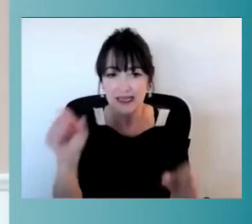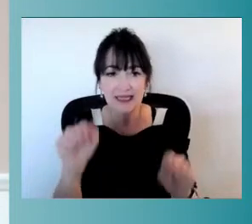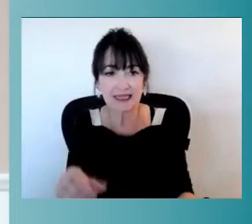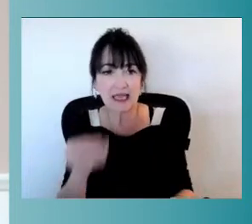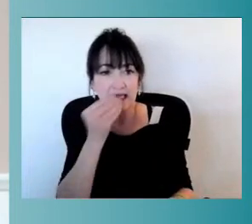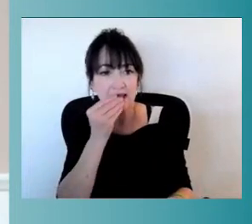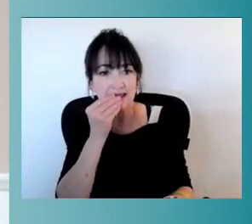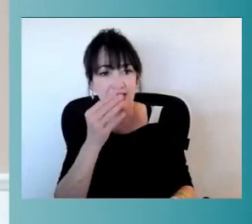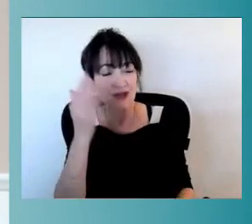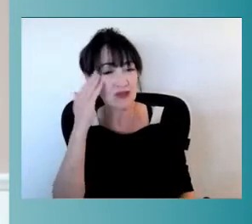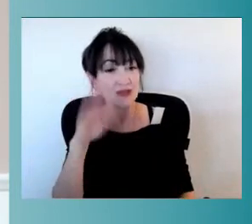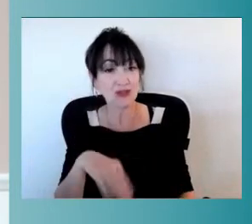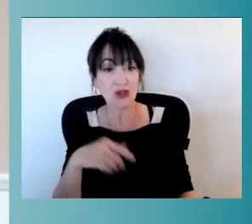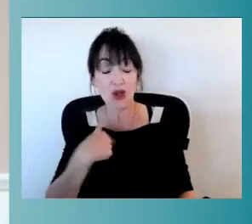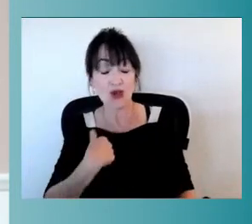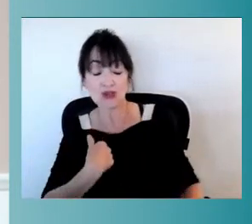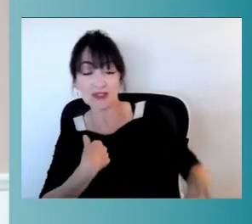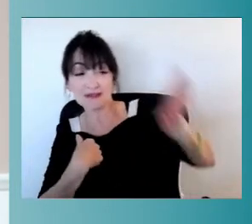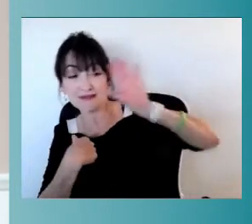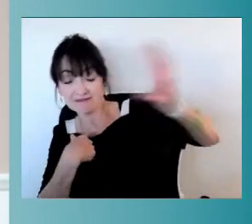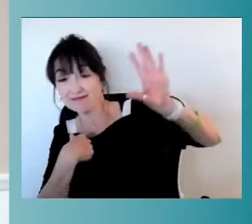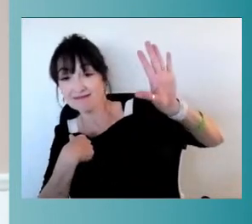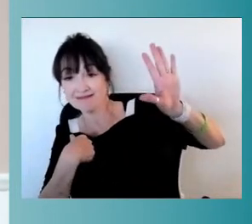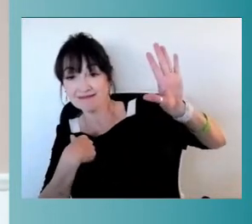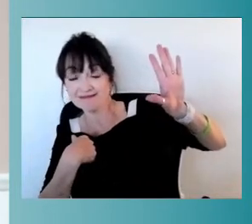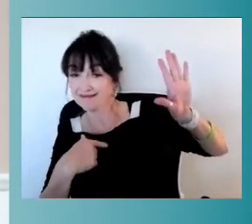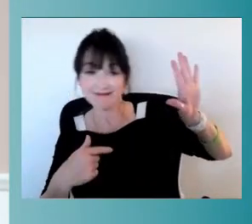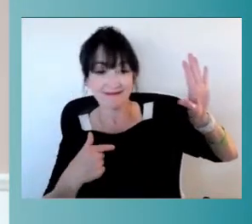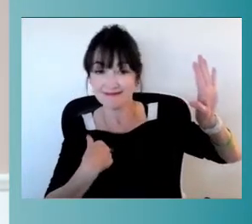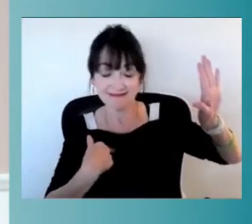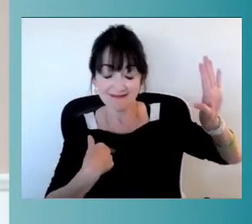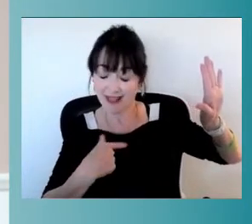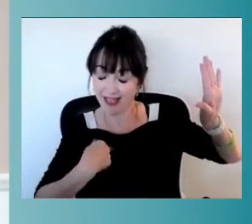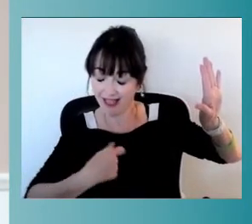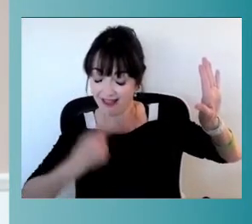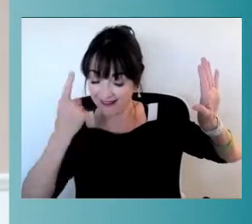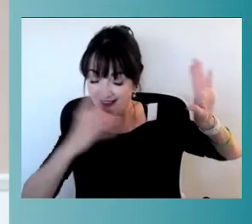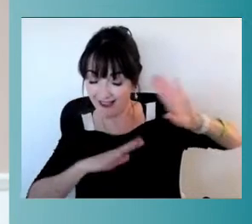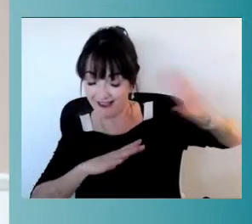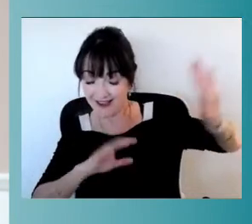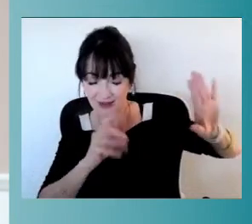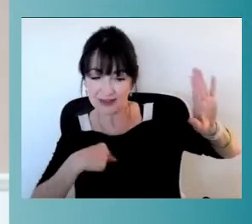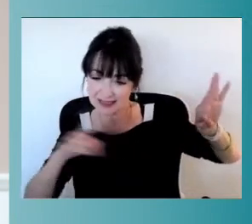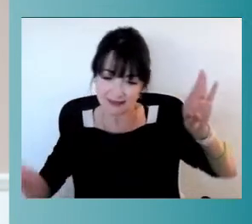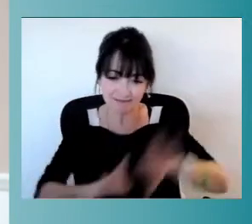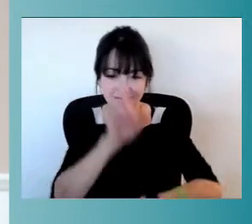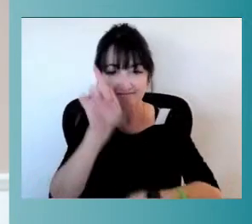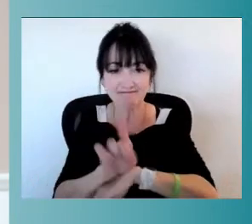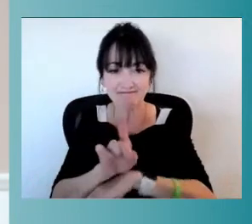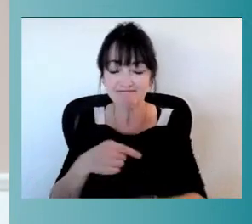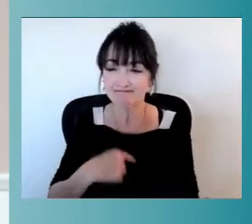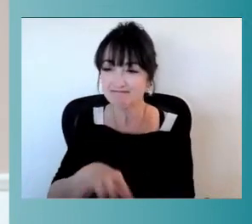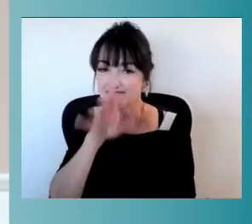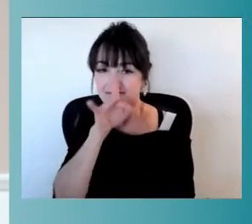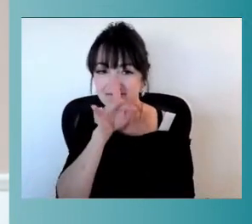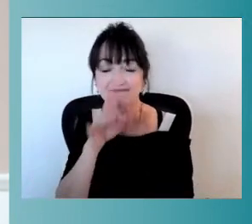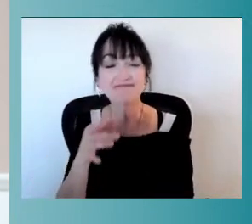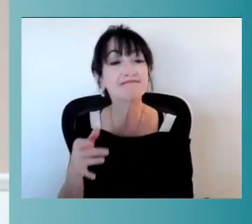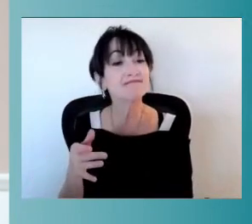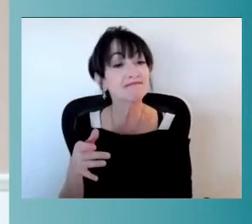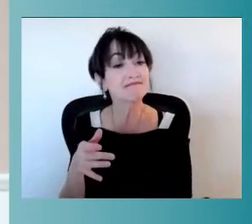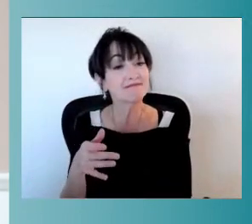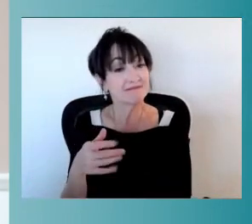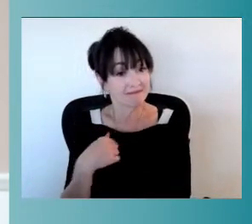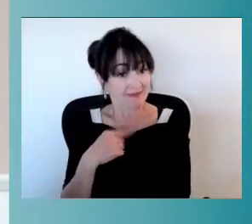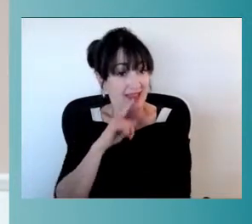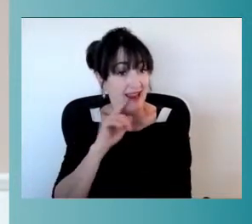Talk to the Hand? I was like, Dad, I got it. And so I went up there and I talked on the mic, and I